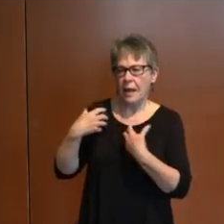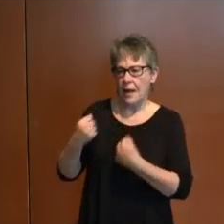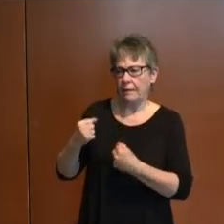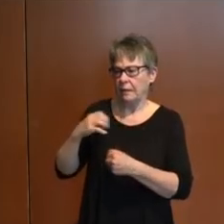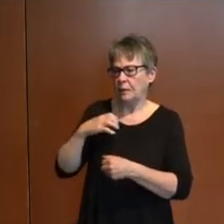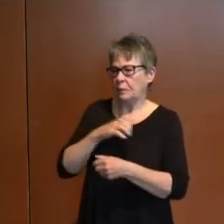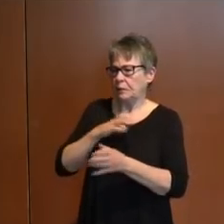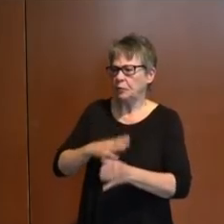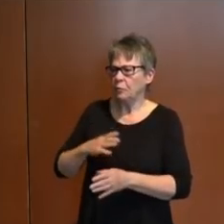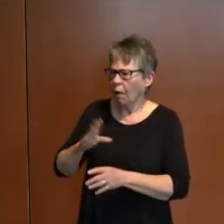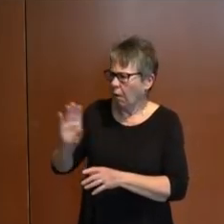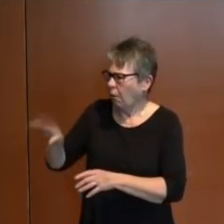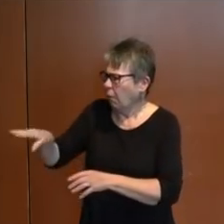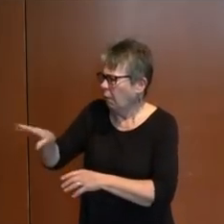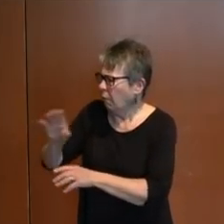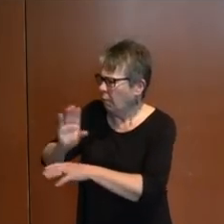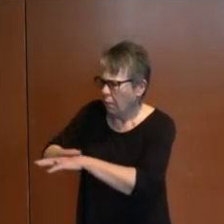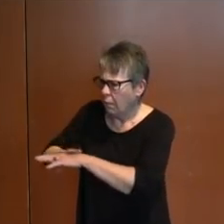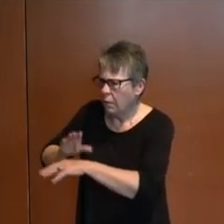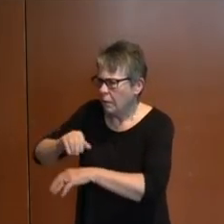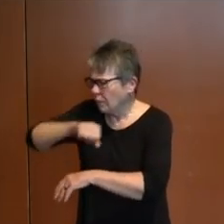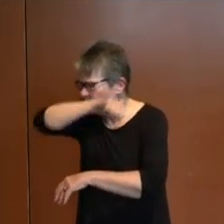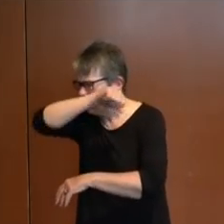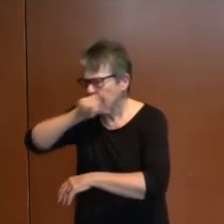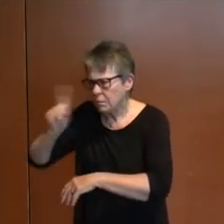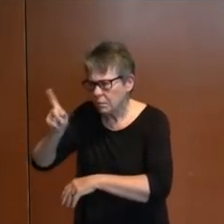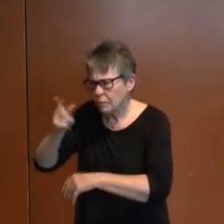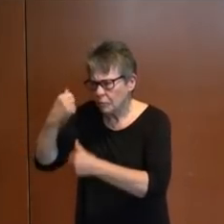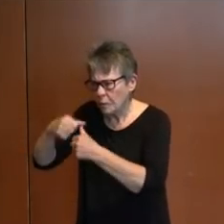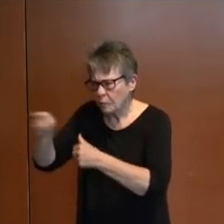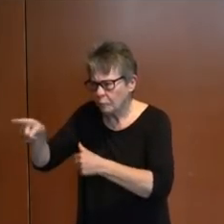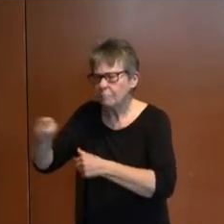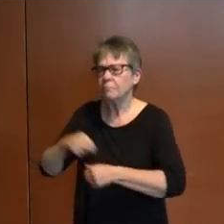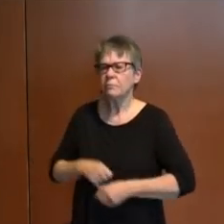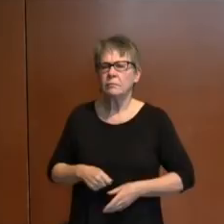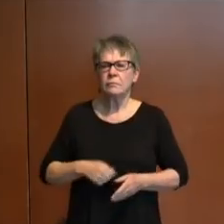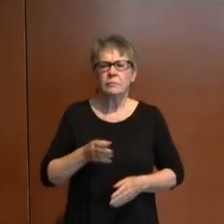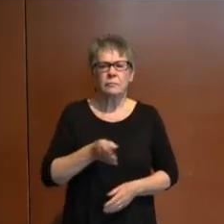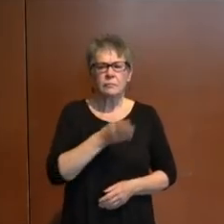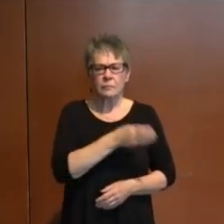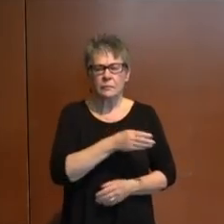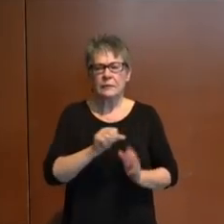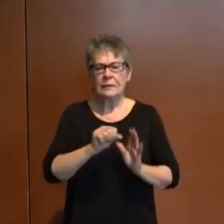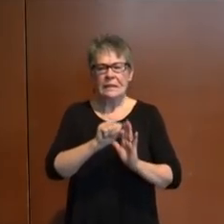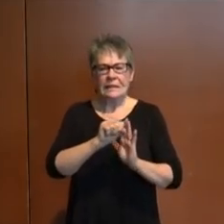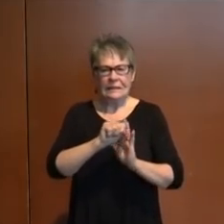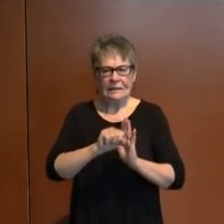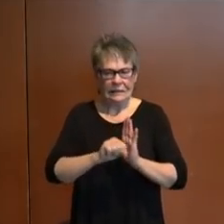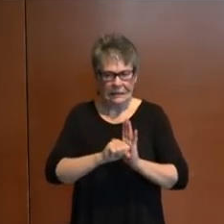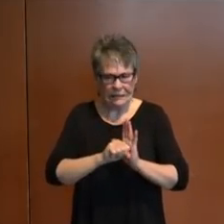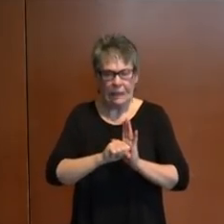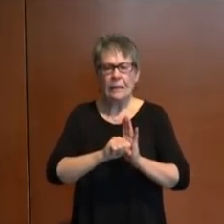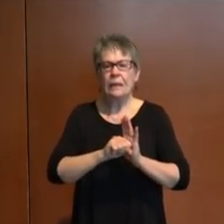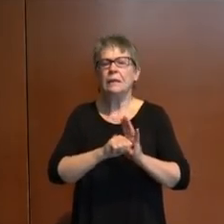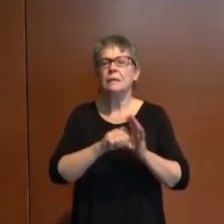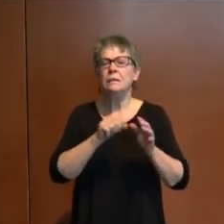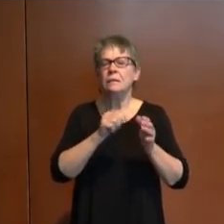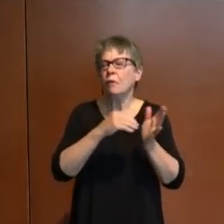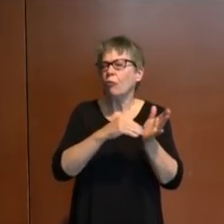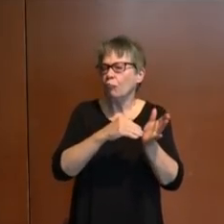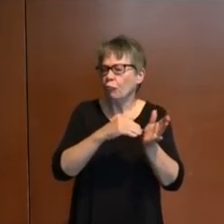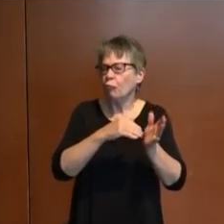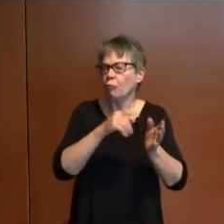Commissioner of Health, Judy Persicelli. State epidemiologist, Dr. Christina Tan. To her right, State Police Superintendent